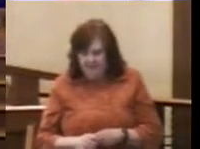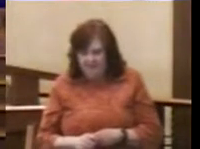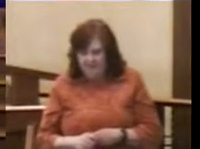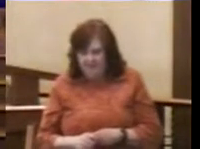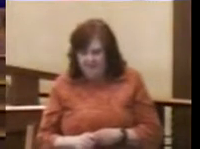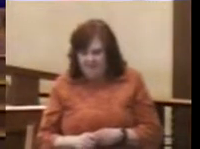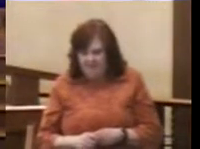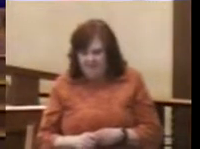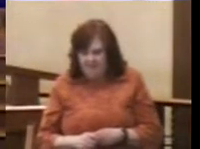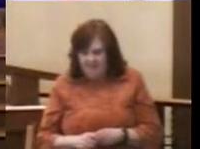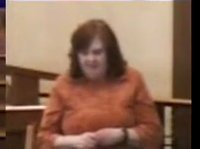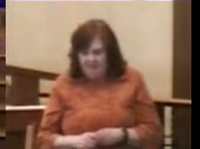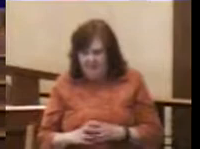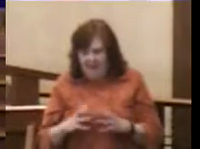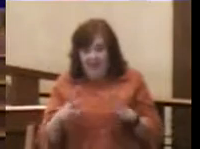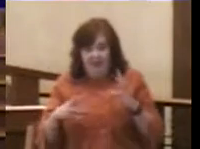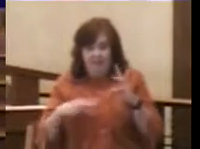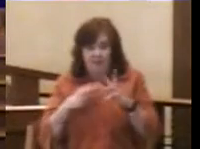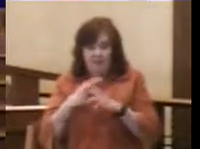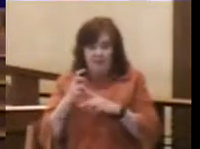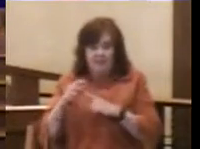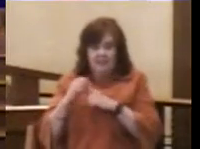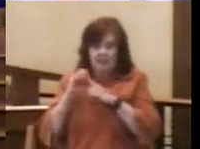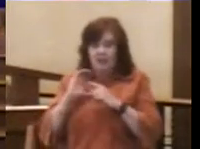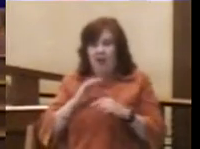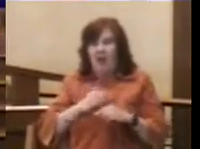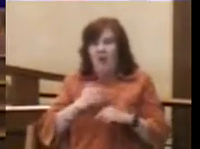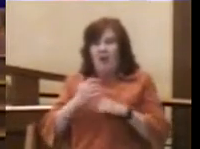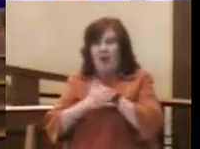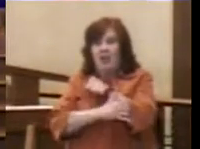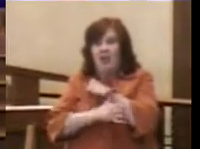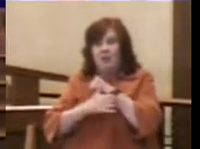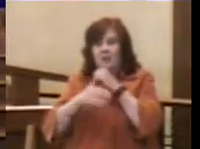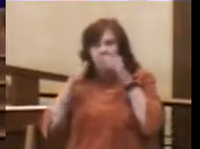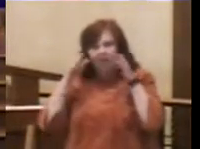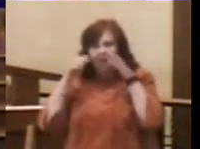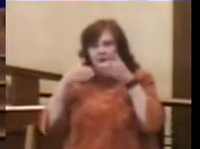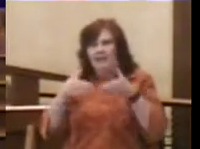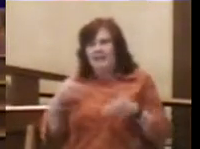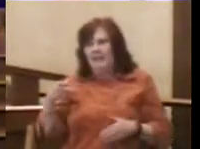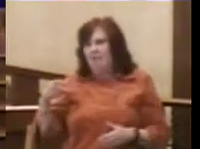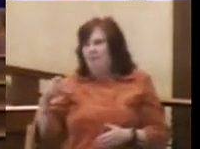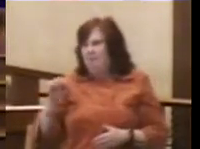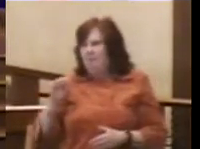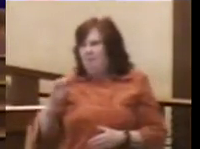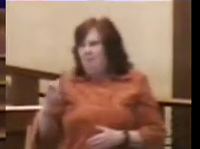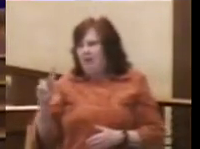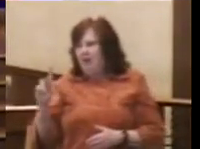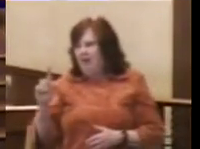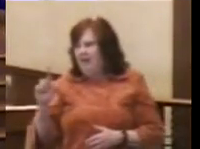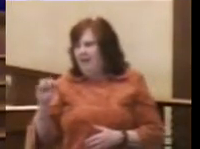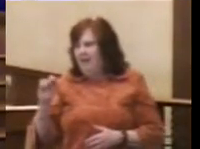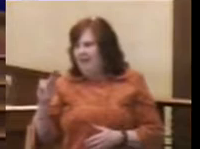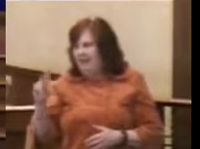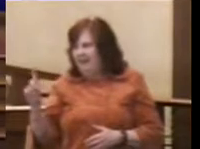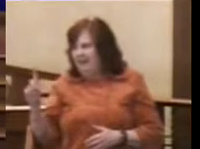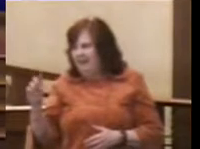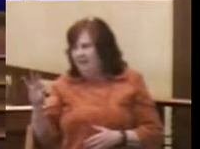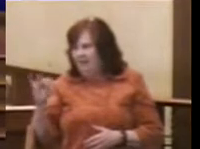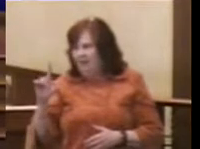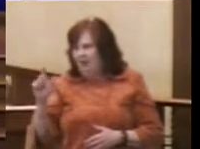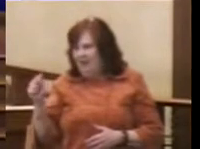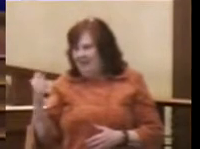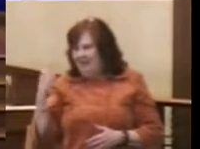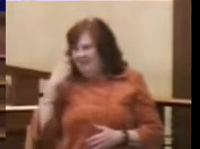A lot of the world, especially our country, has been focused on Parkland, Florida in these past